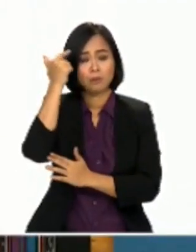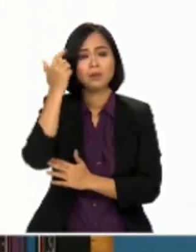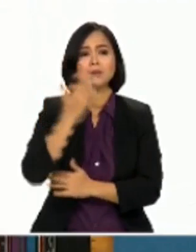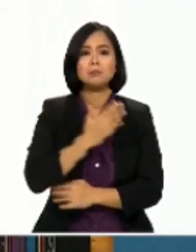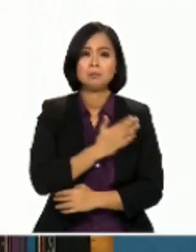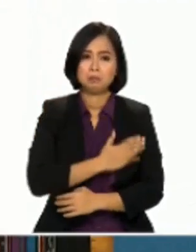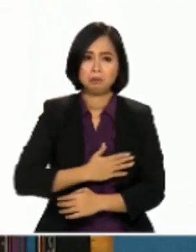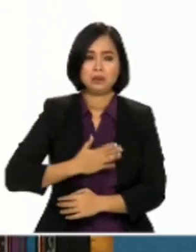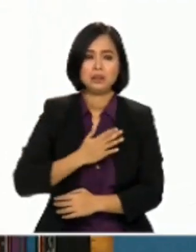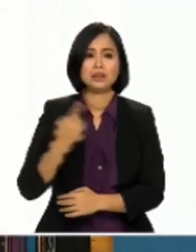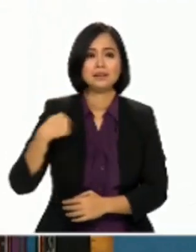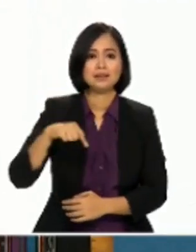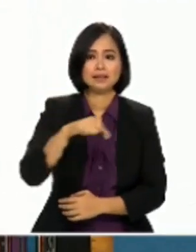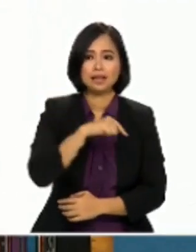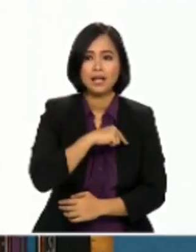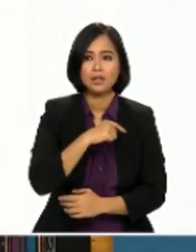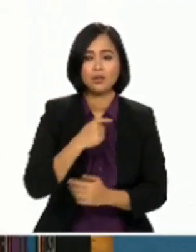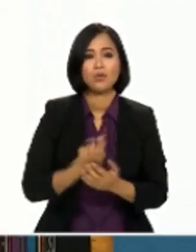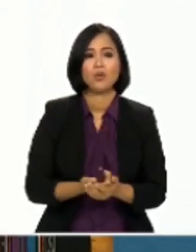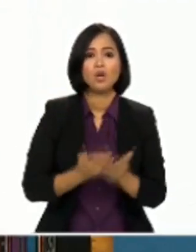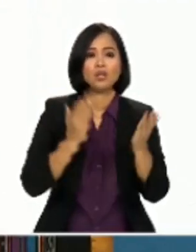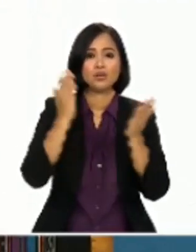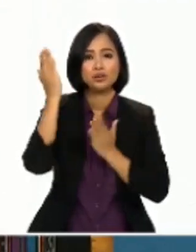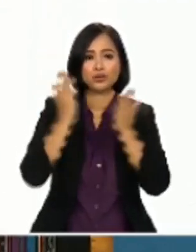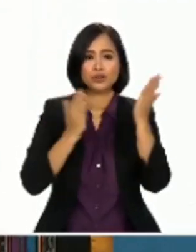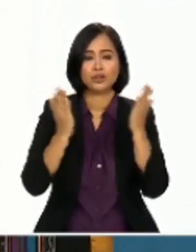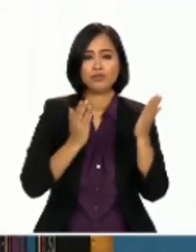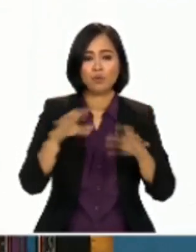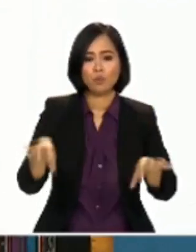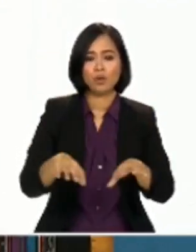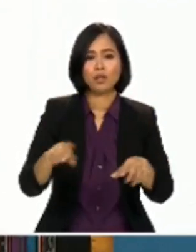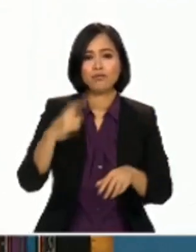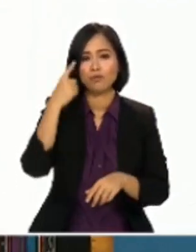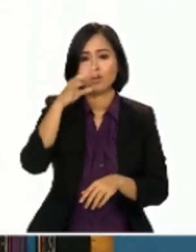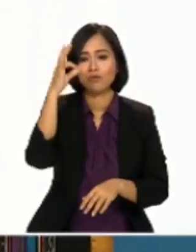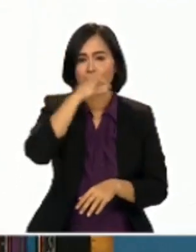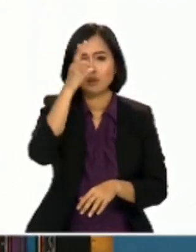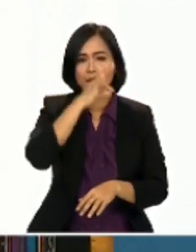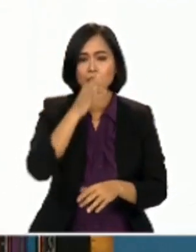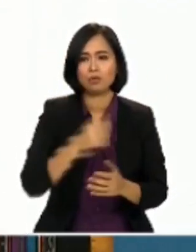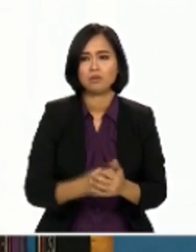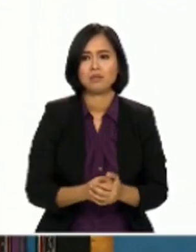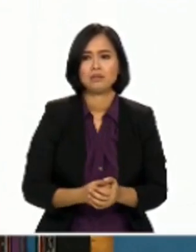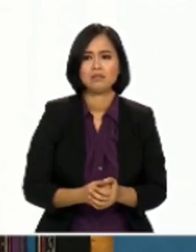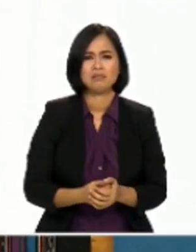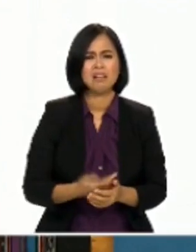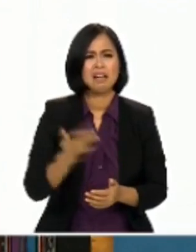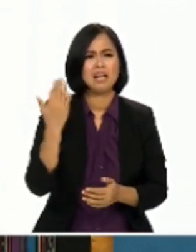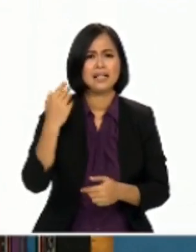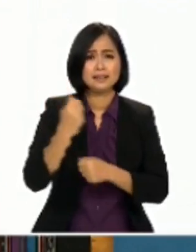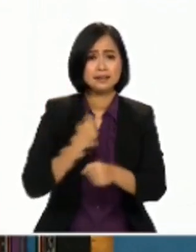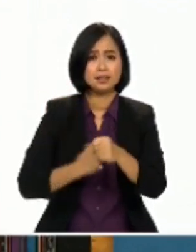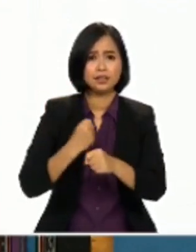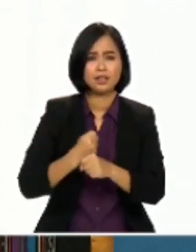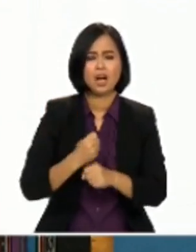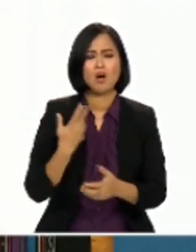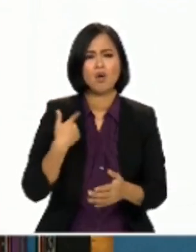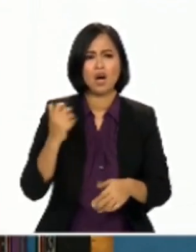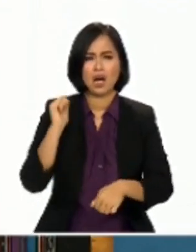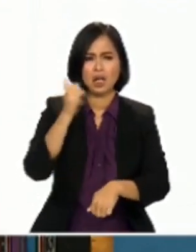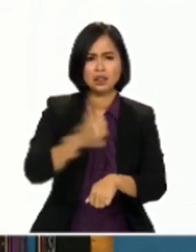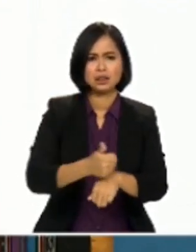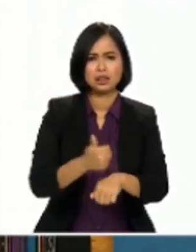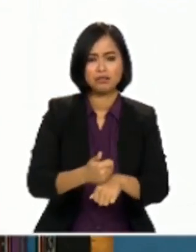trabahante lang po ako ng Pilipino. Last year, I signed the Ease of